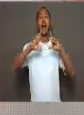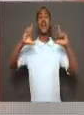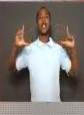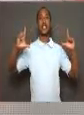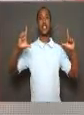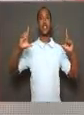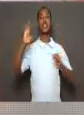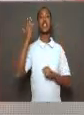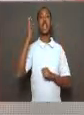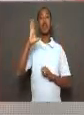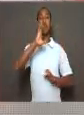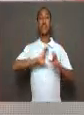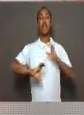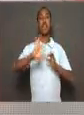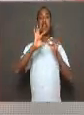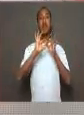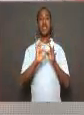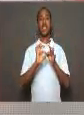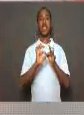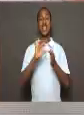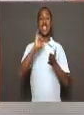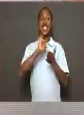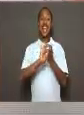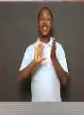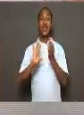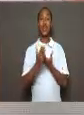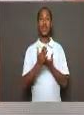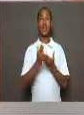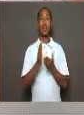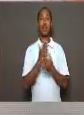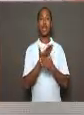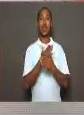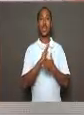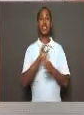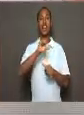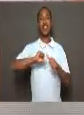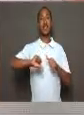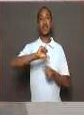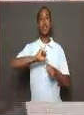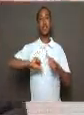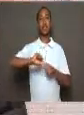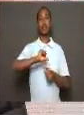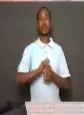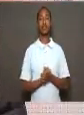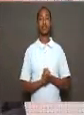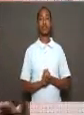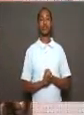the type of chemical bonding that occurs between the atoms.